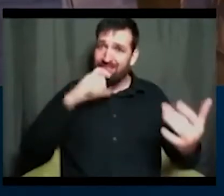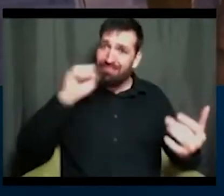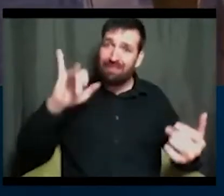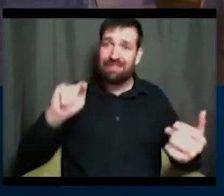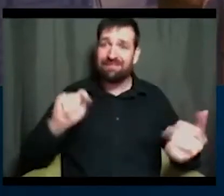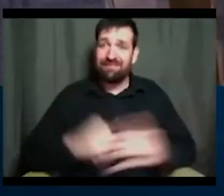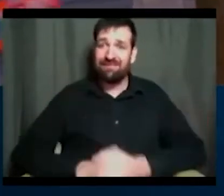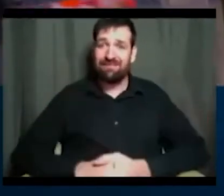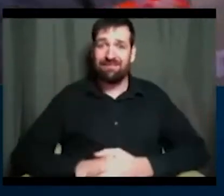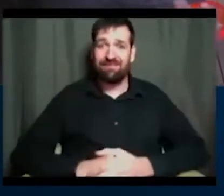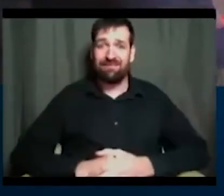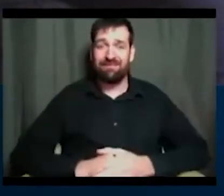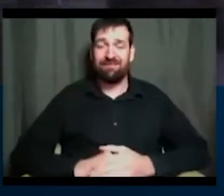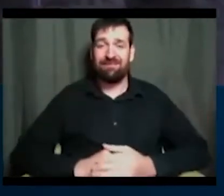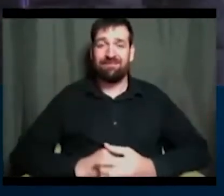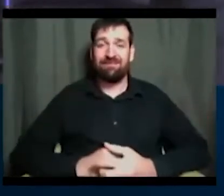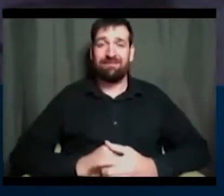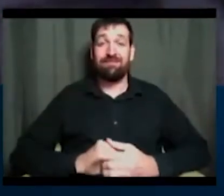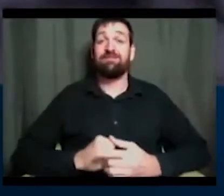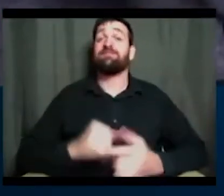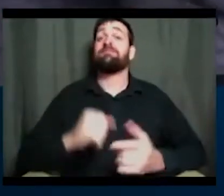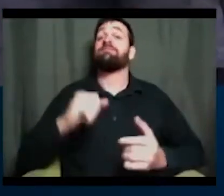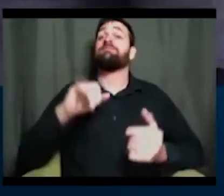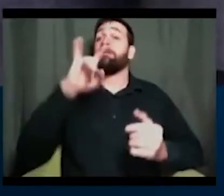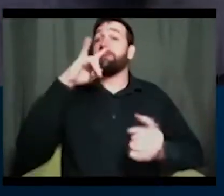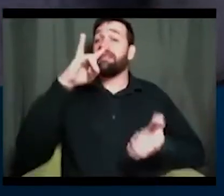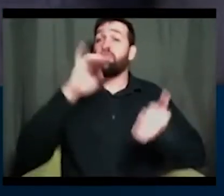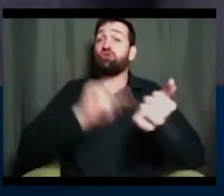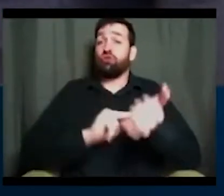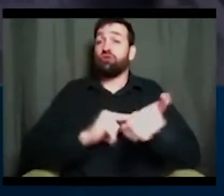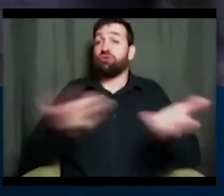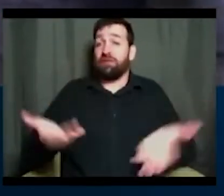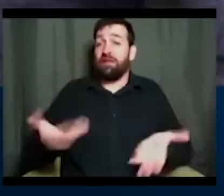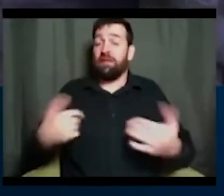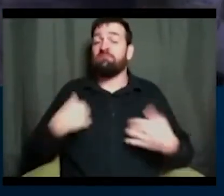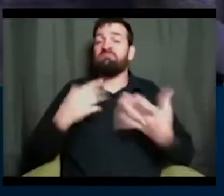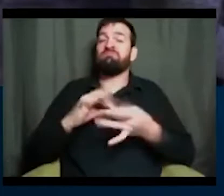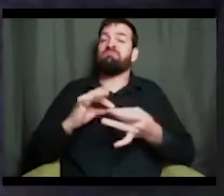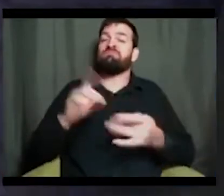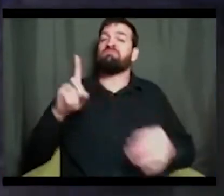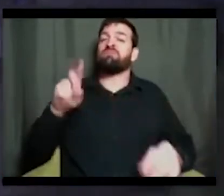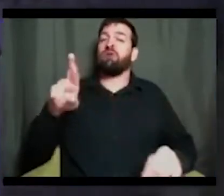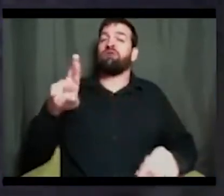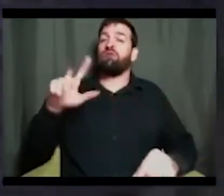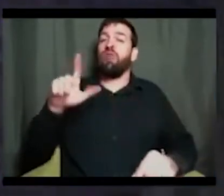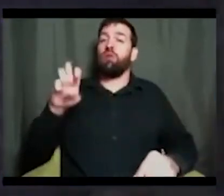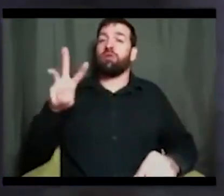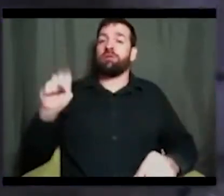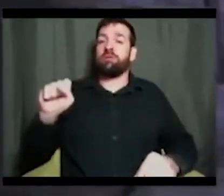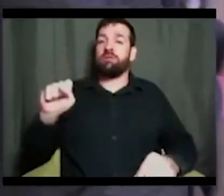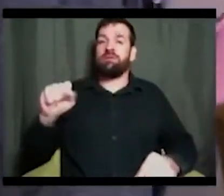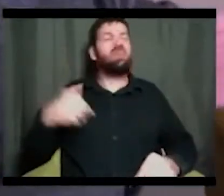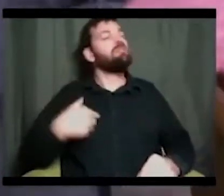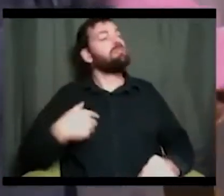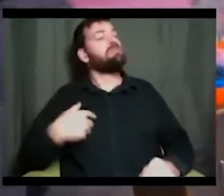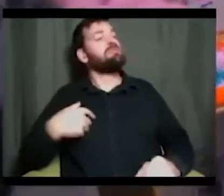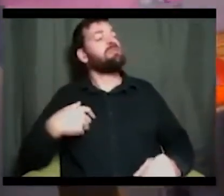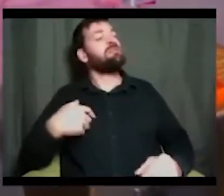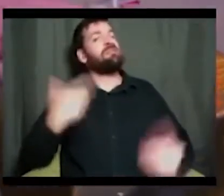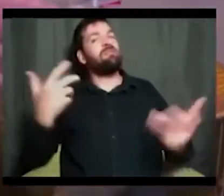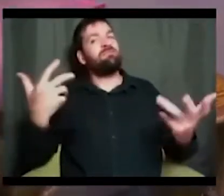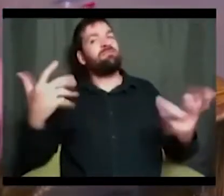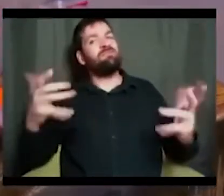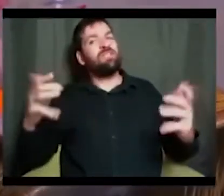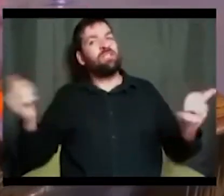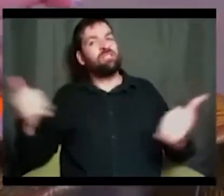right, so our pediatric nurses are here. We've said this before. Dr. Lewis, kind of talk us through it as well. I have gotten scared before. Okay,